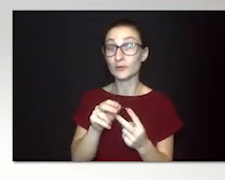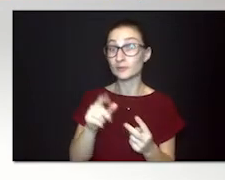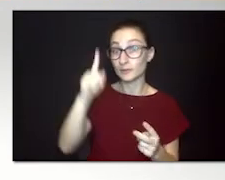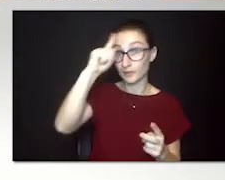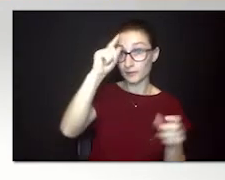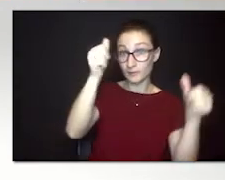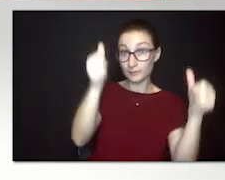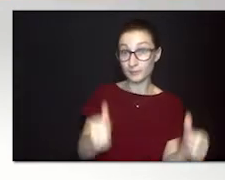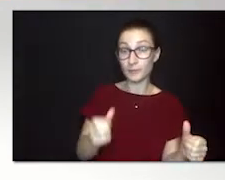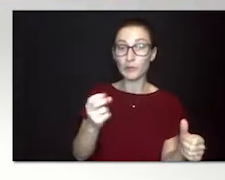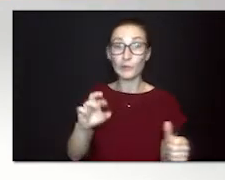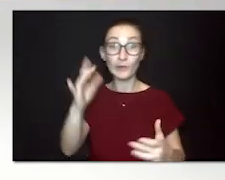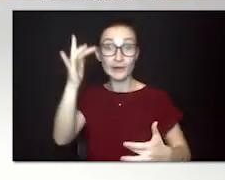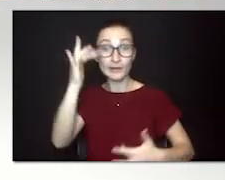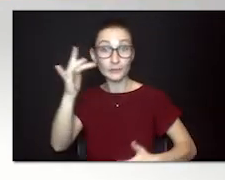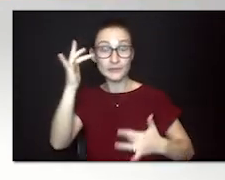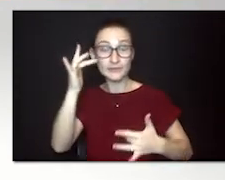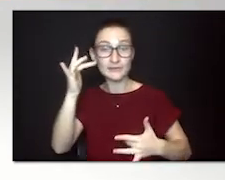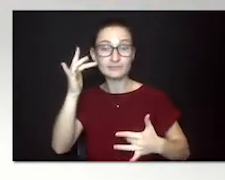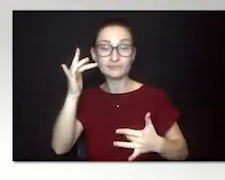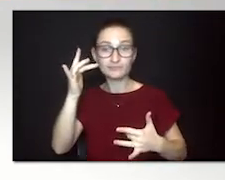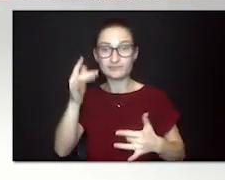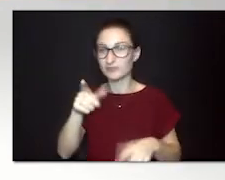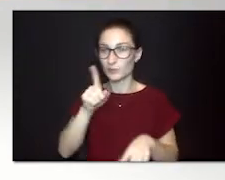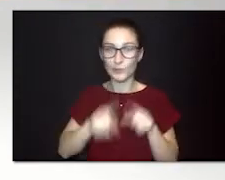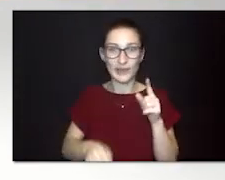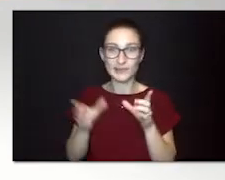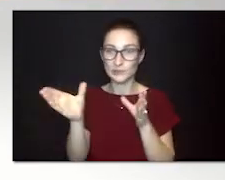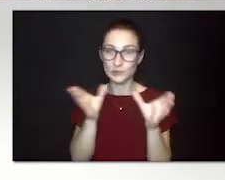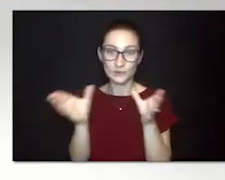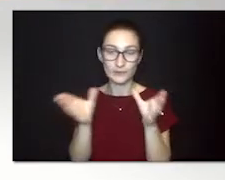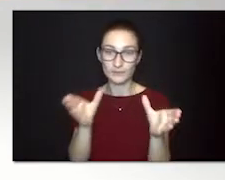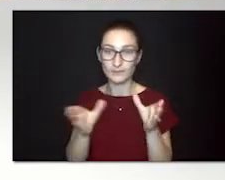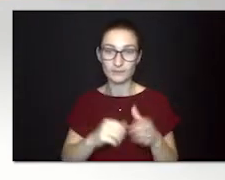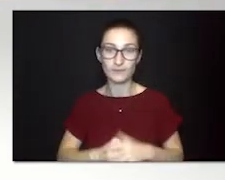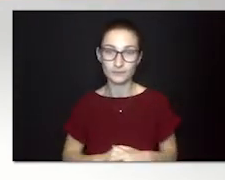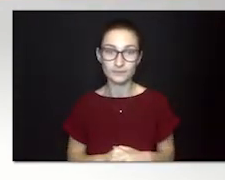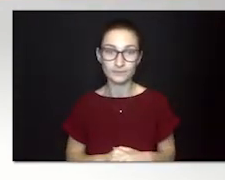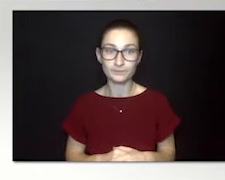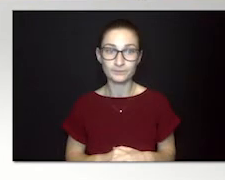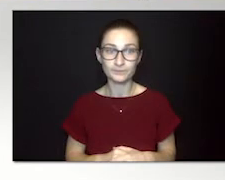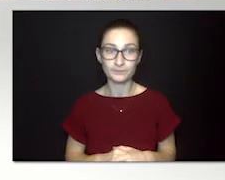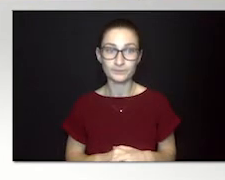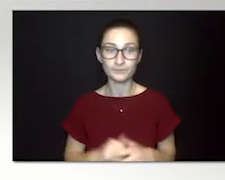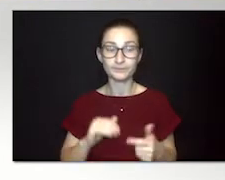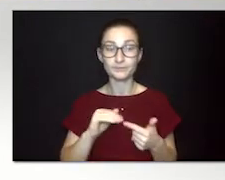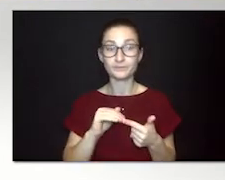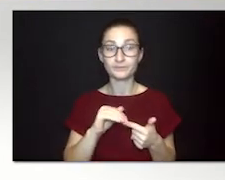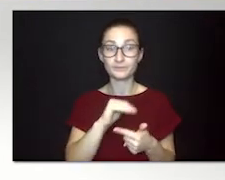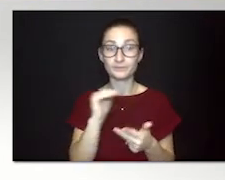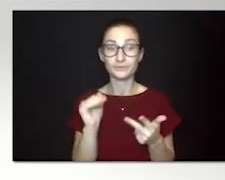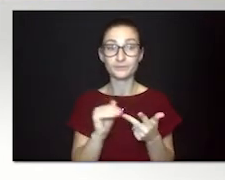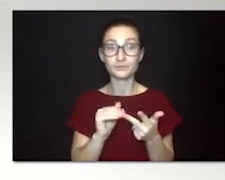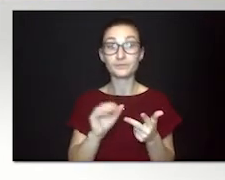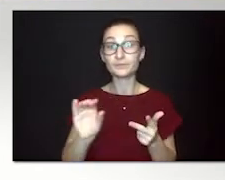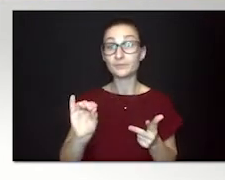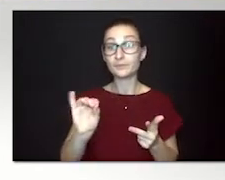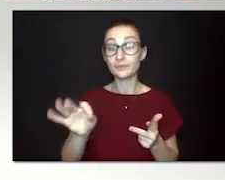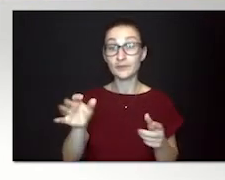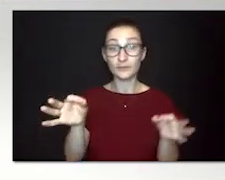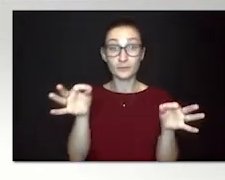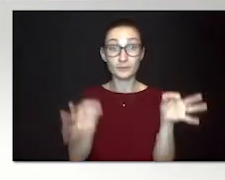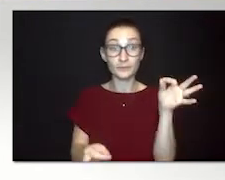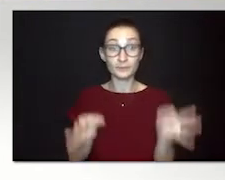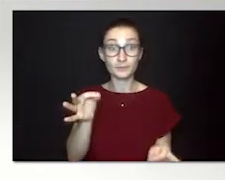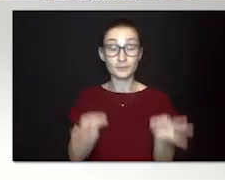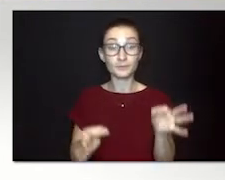illness, you won't be able to continue serving because you can only serve as guardian if you yourself have the capacity. If you have